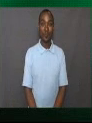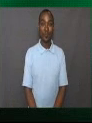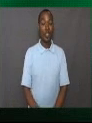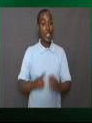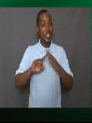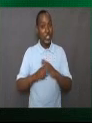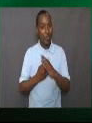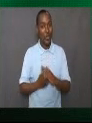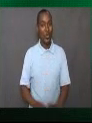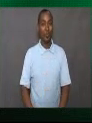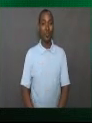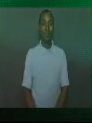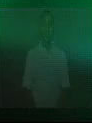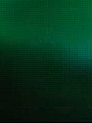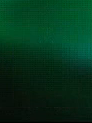Begin.